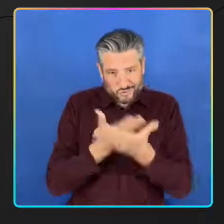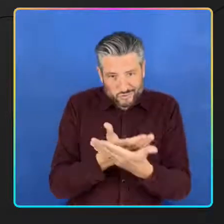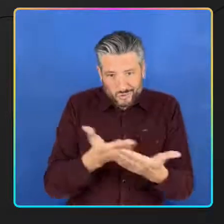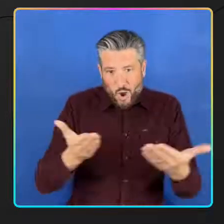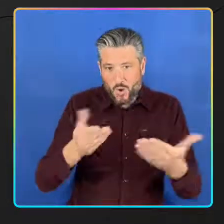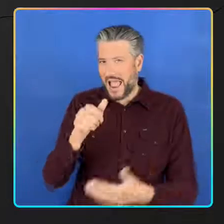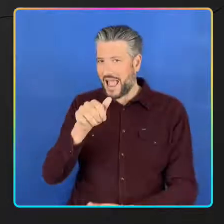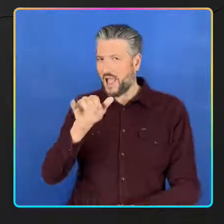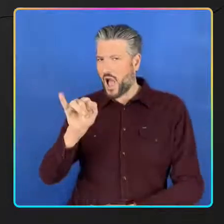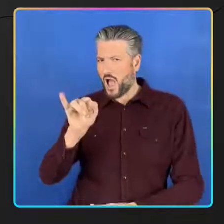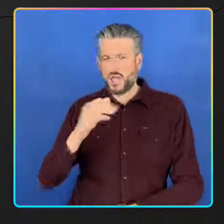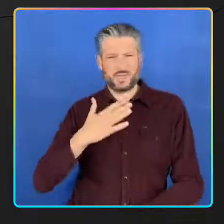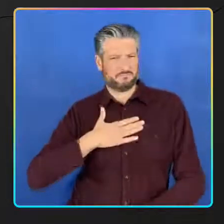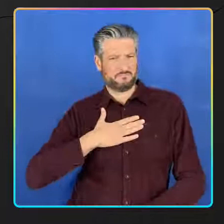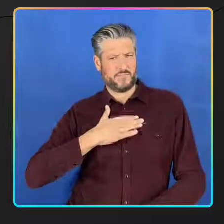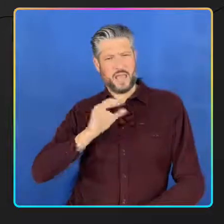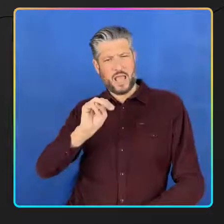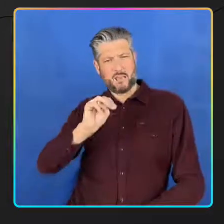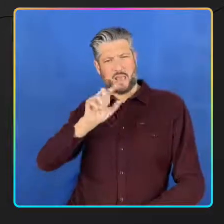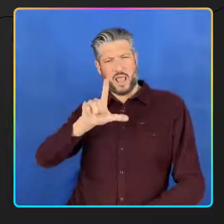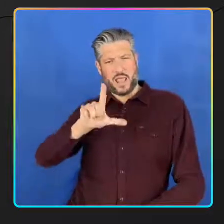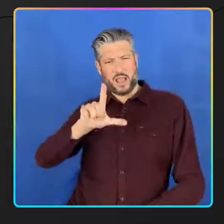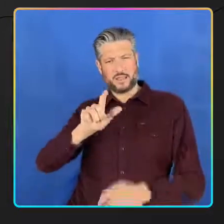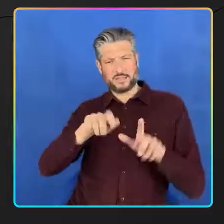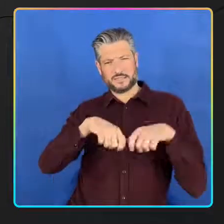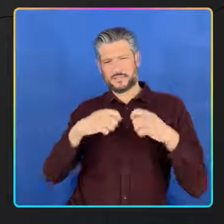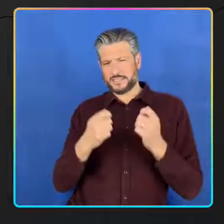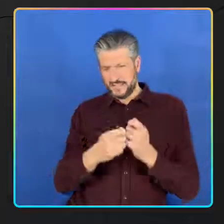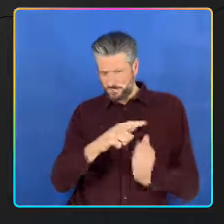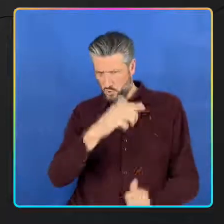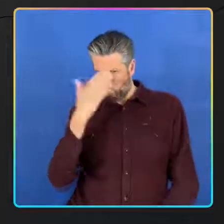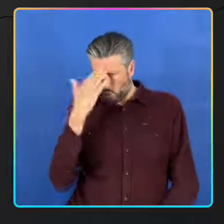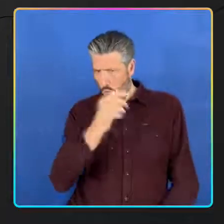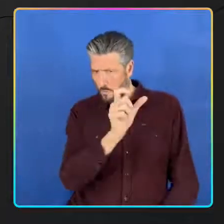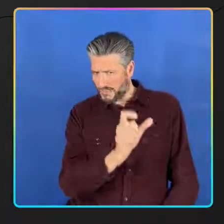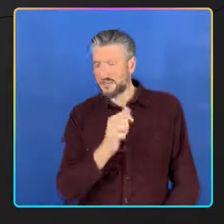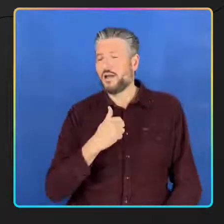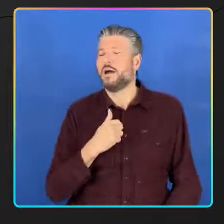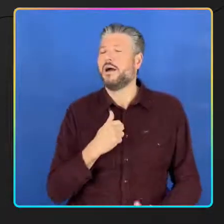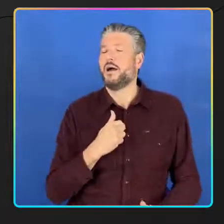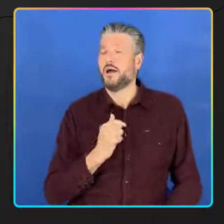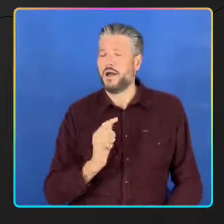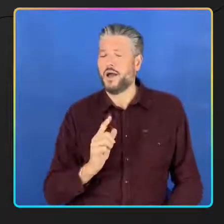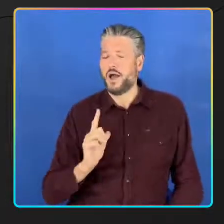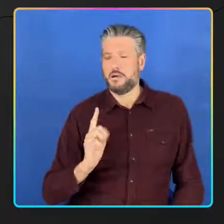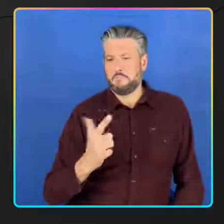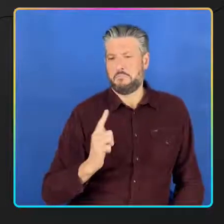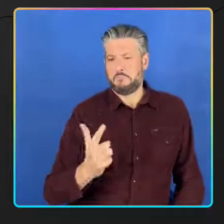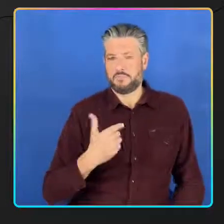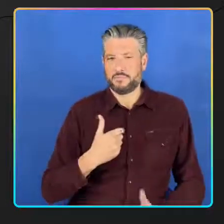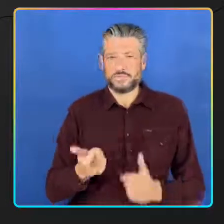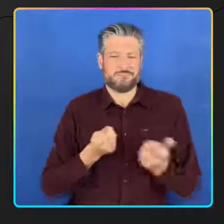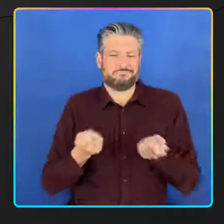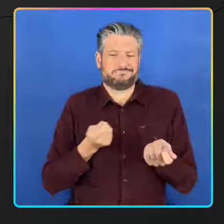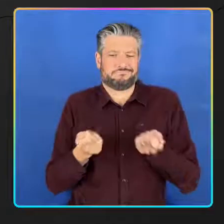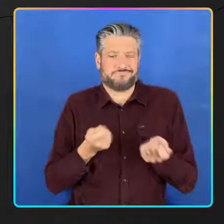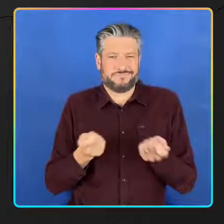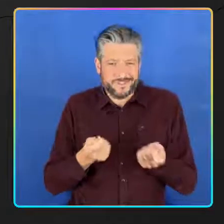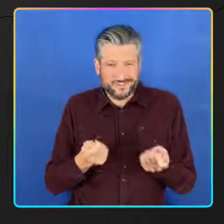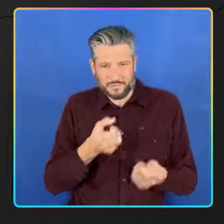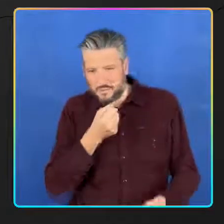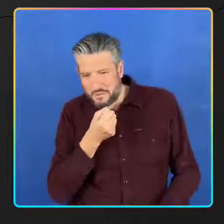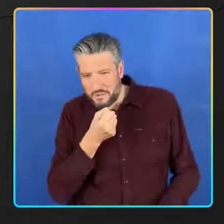team. So that will be a great way for you all to talk to me directly in a live show. It's